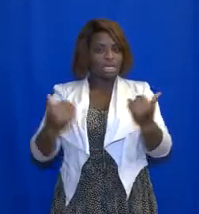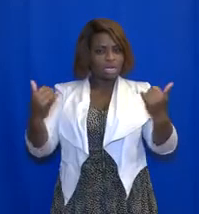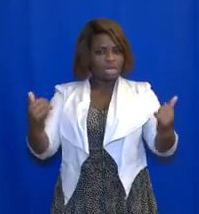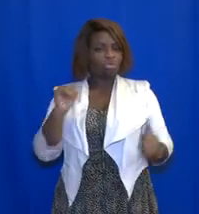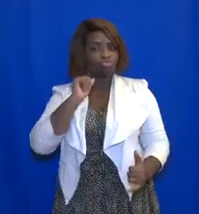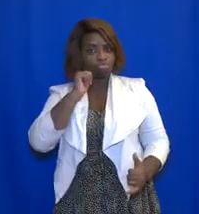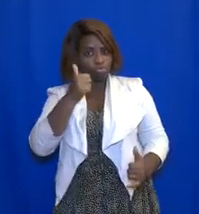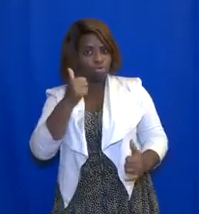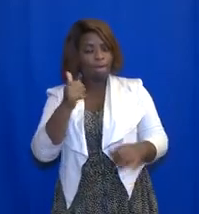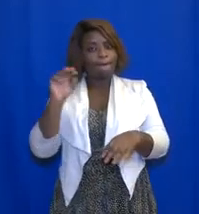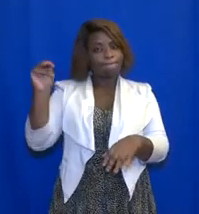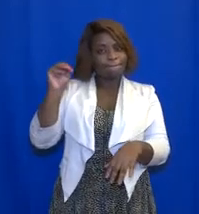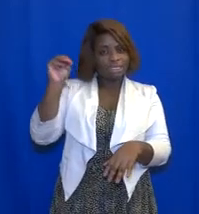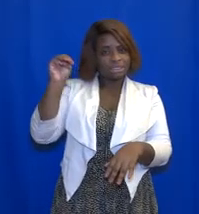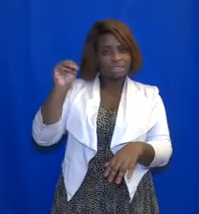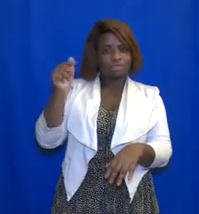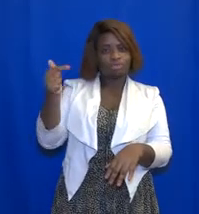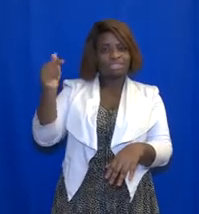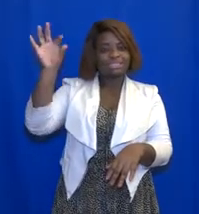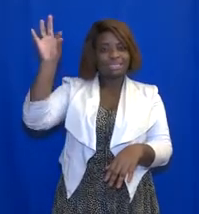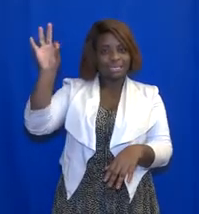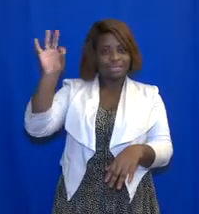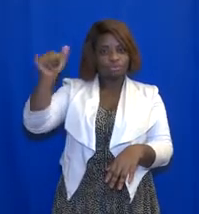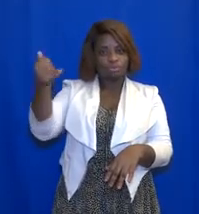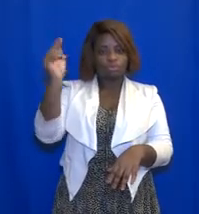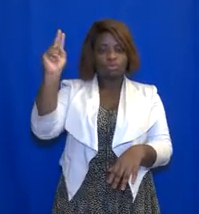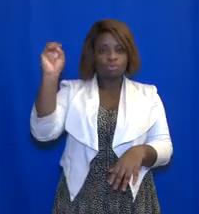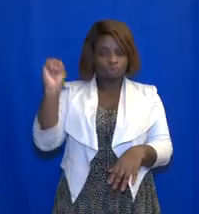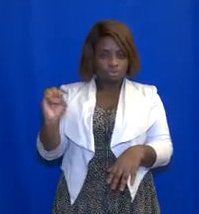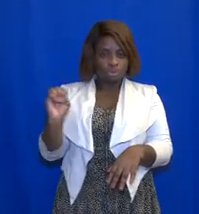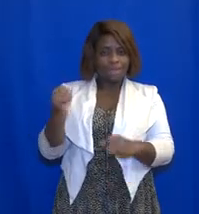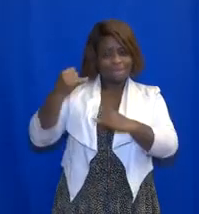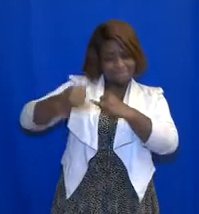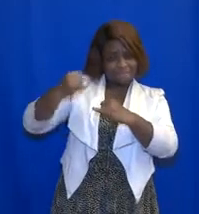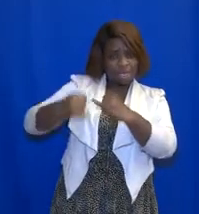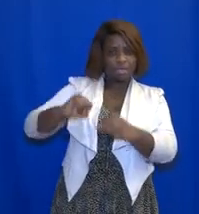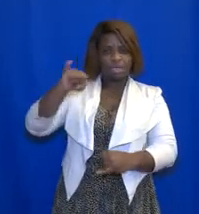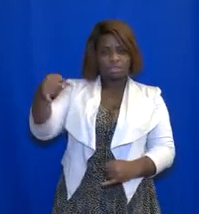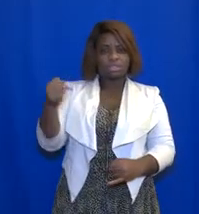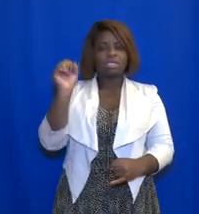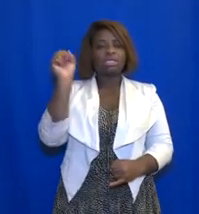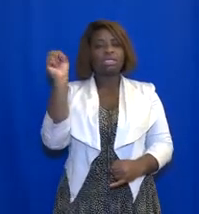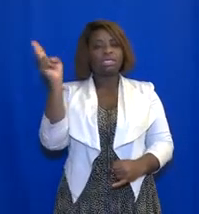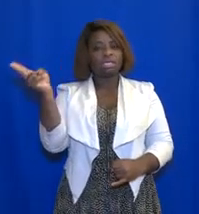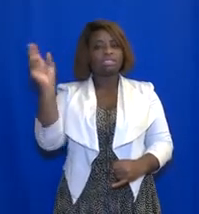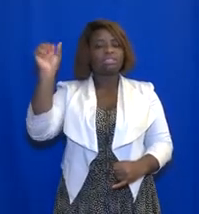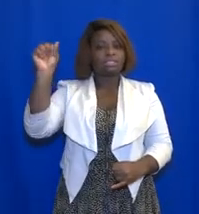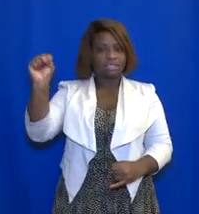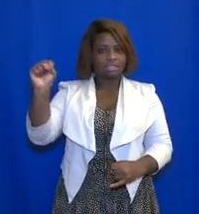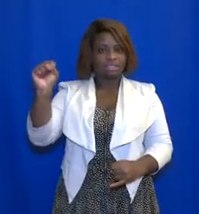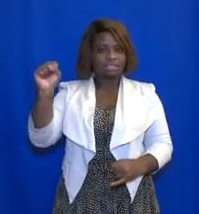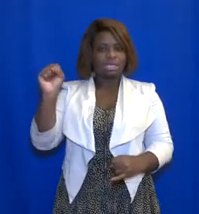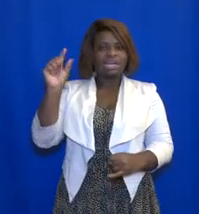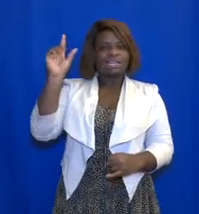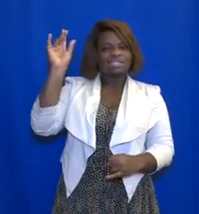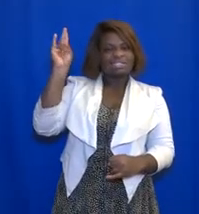tomorrow, Monday, 29th June, final year junior high school students in